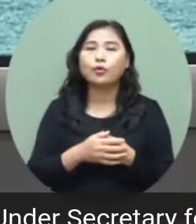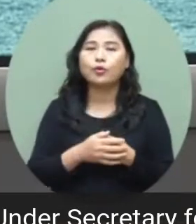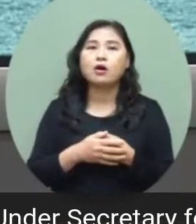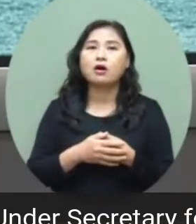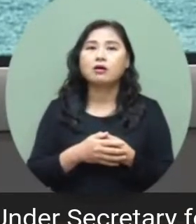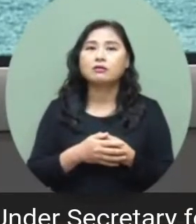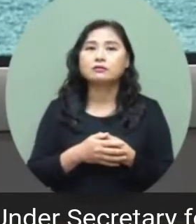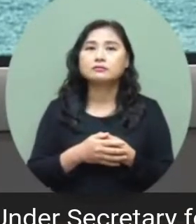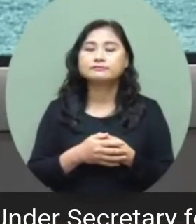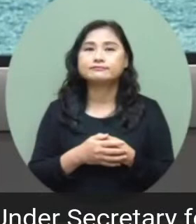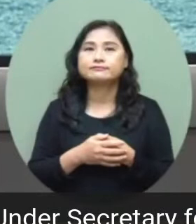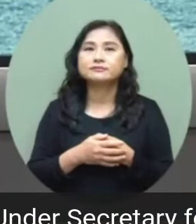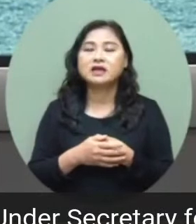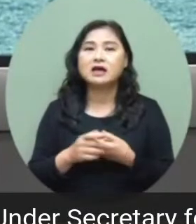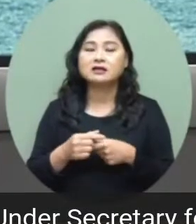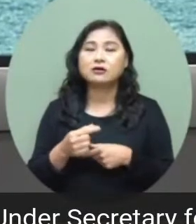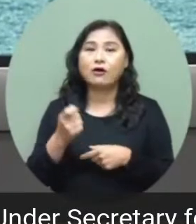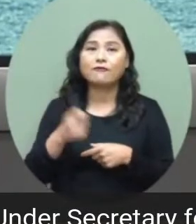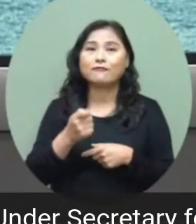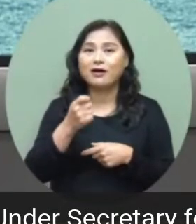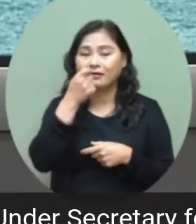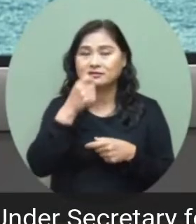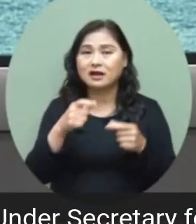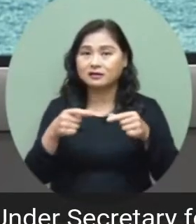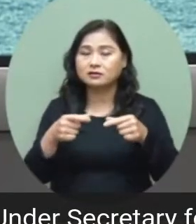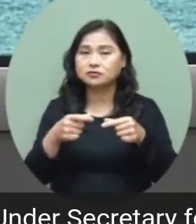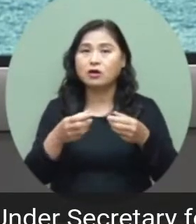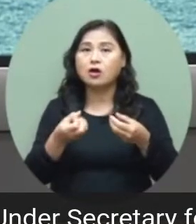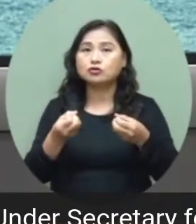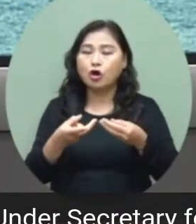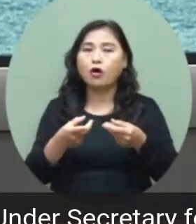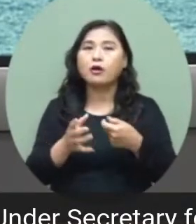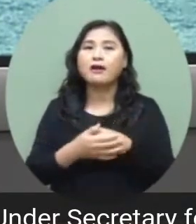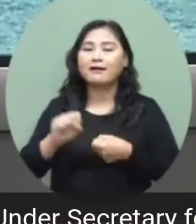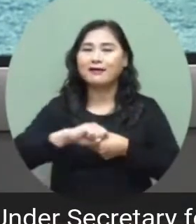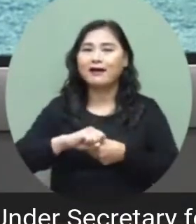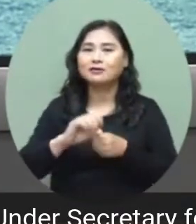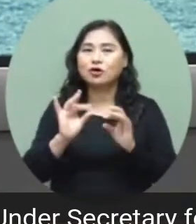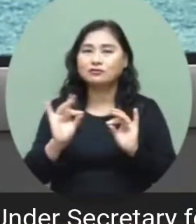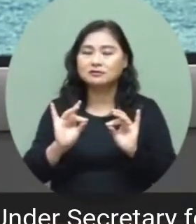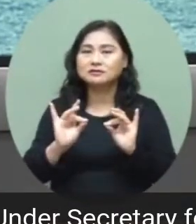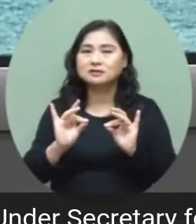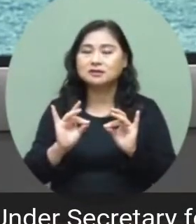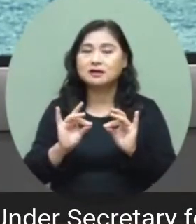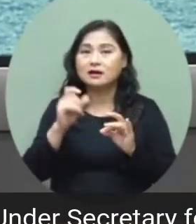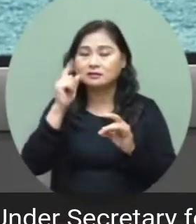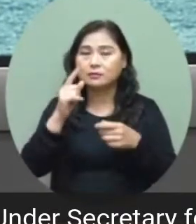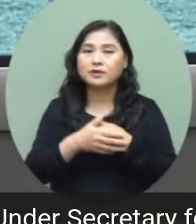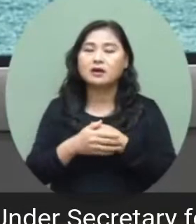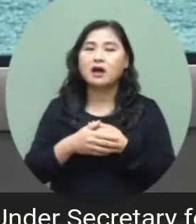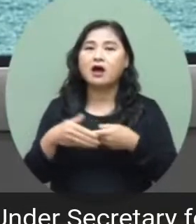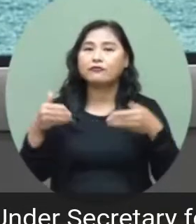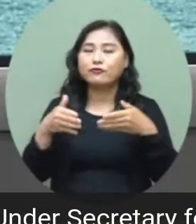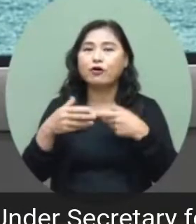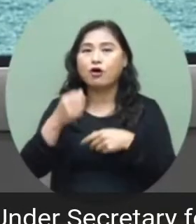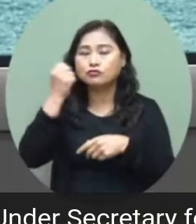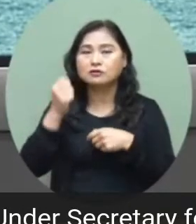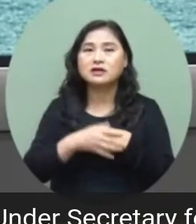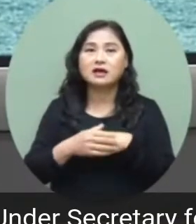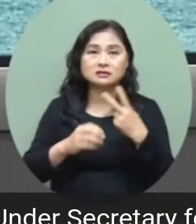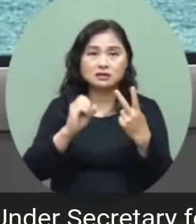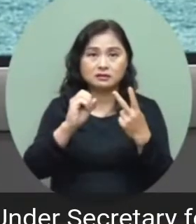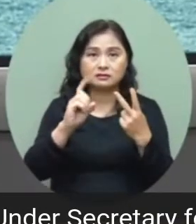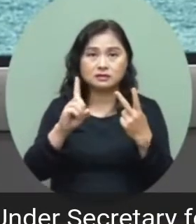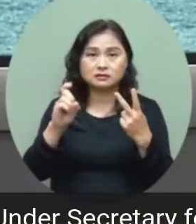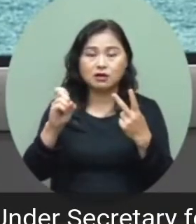RAT, rapid antigen tests, we will enclose a points to note on the